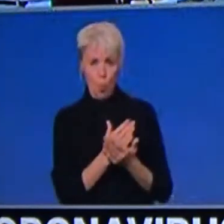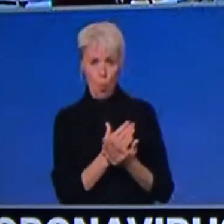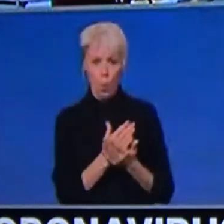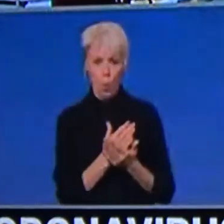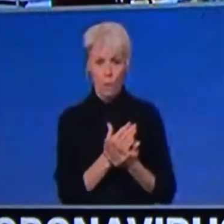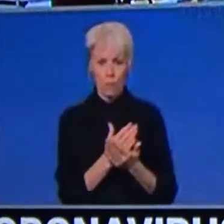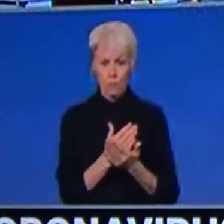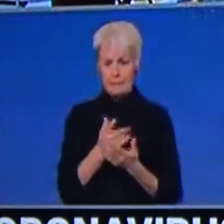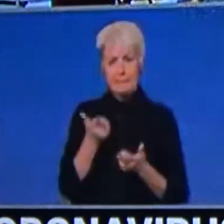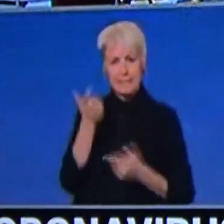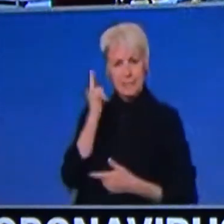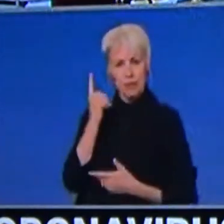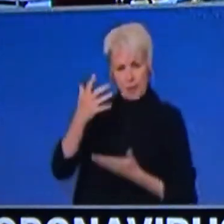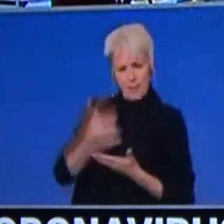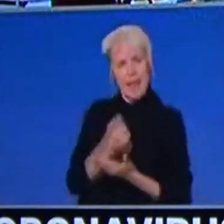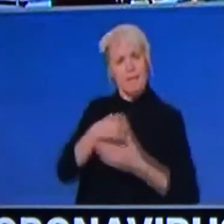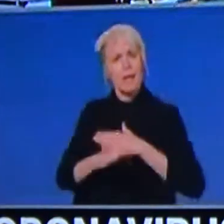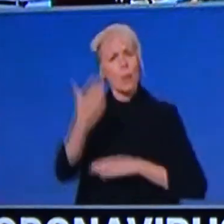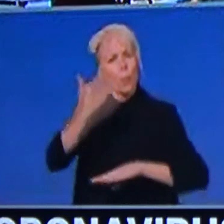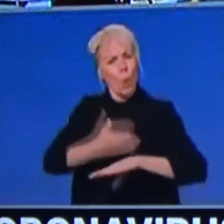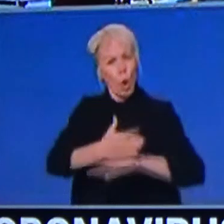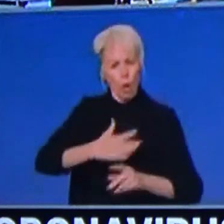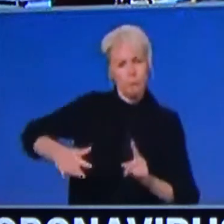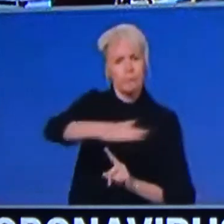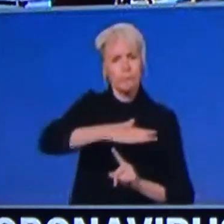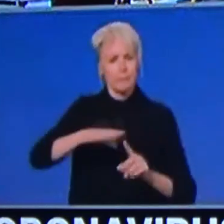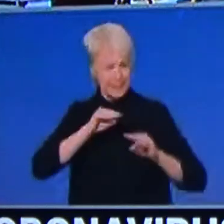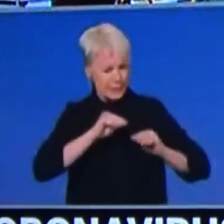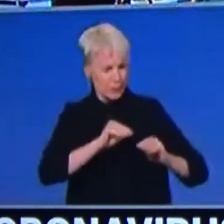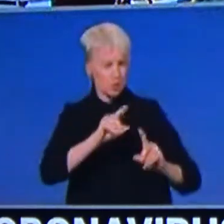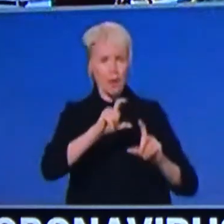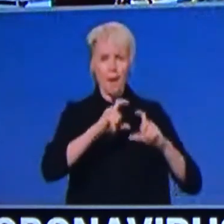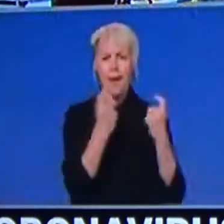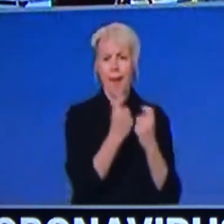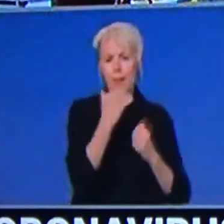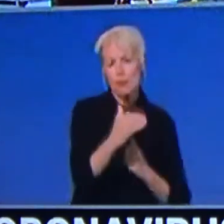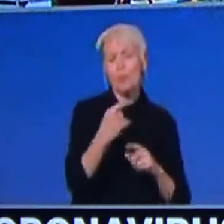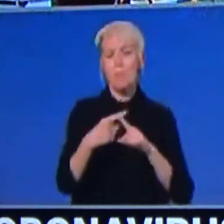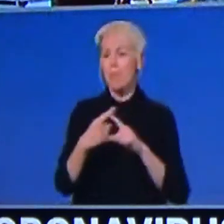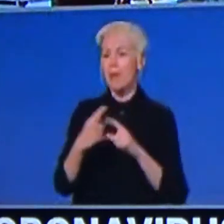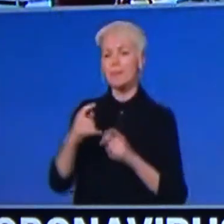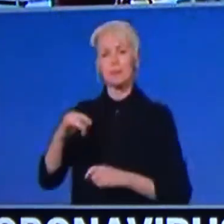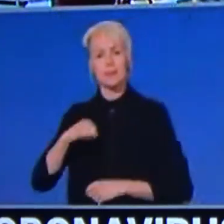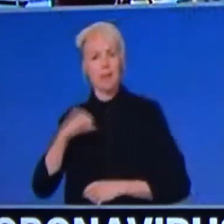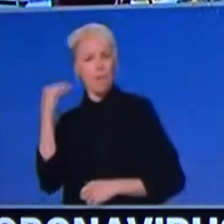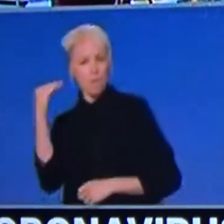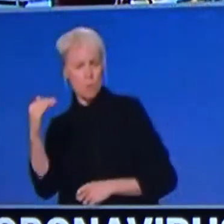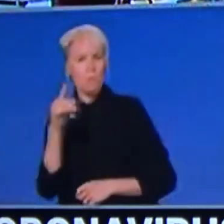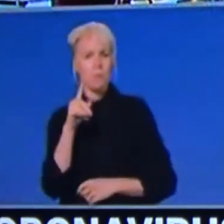teachers. At a practical level, how is that actually going to work, particularly when maybe a lot of students might actually go back to school in term